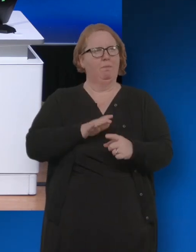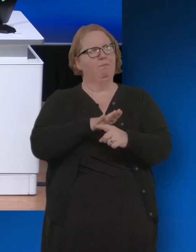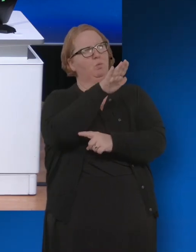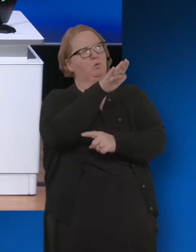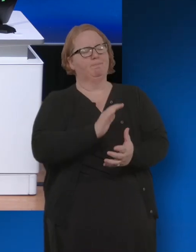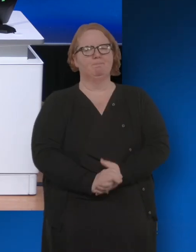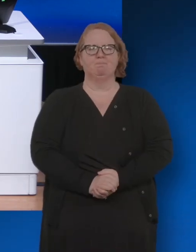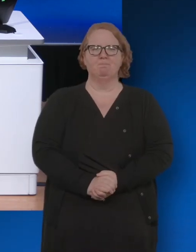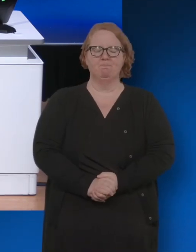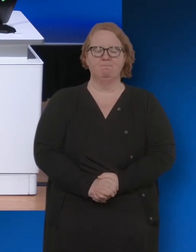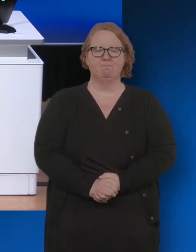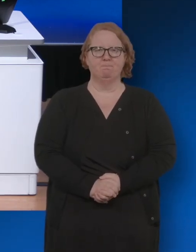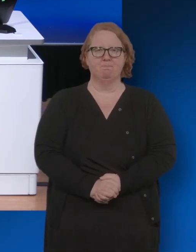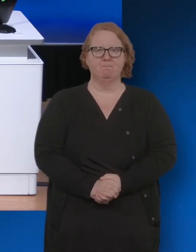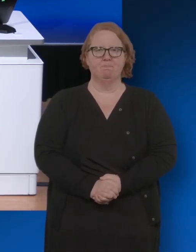Welcome.